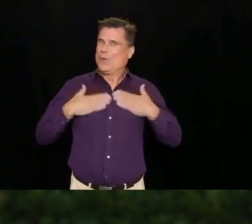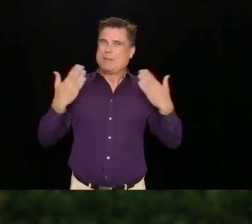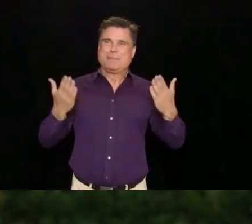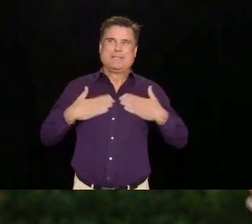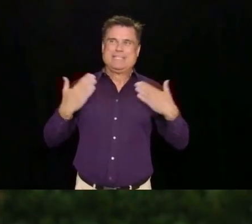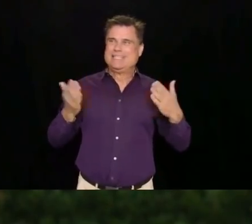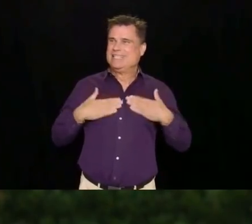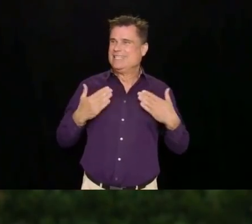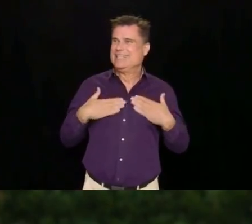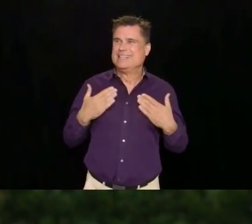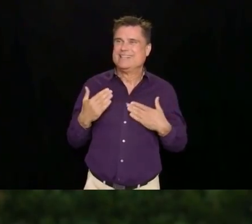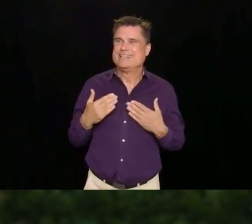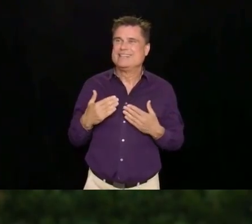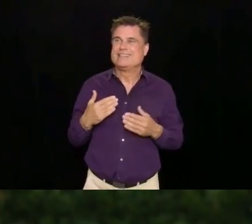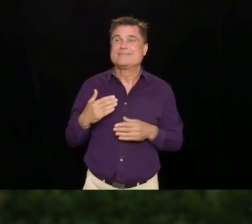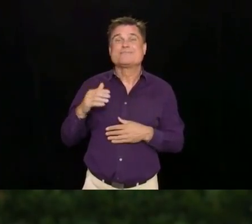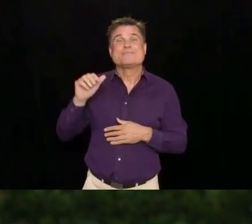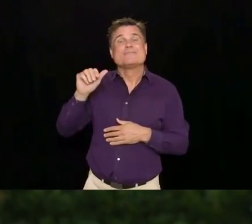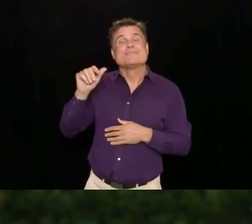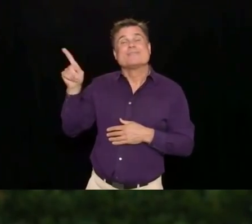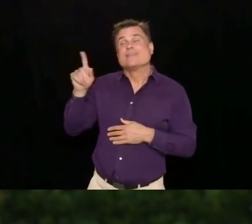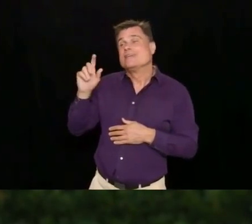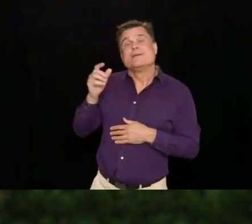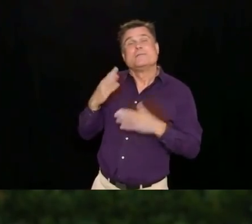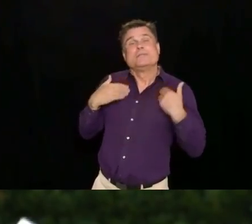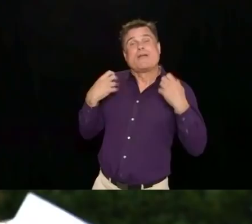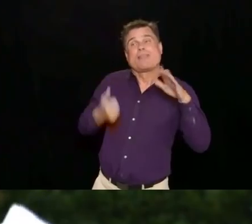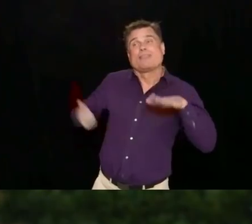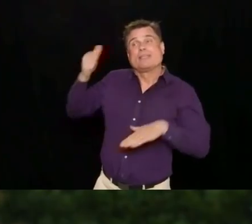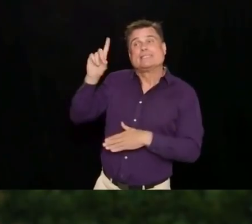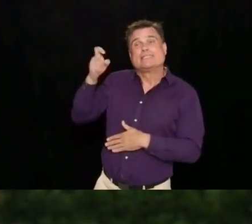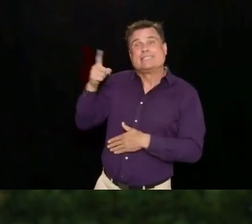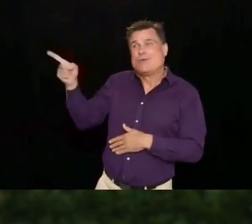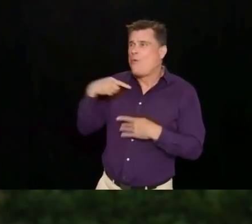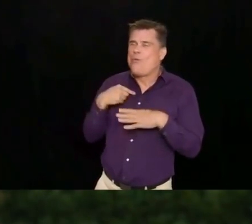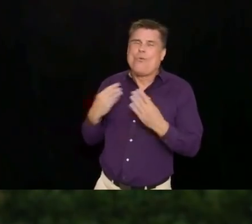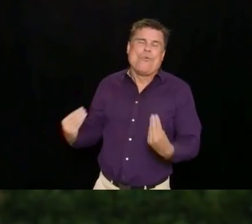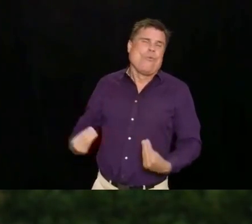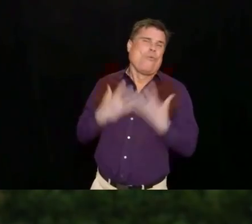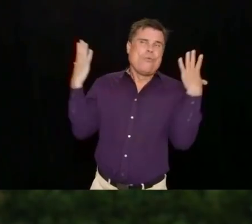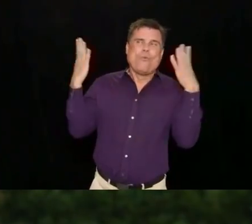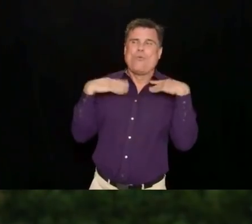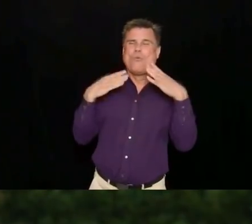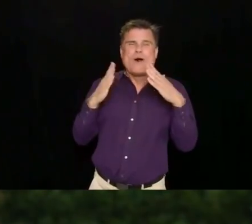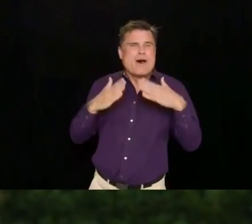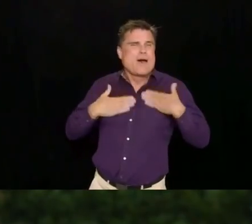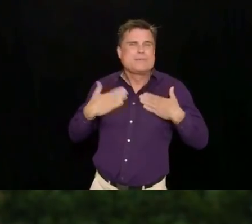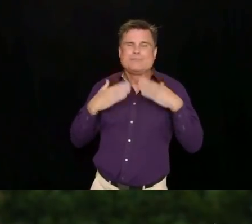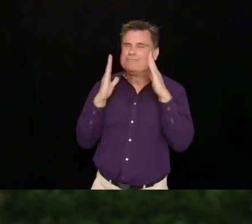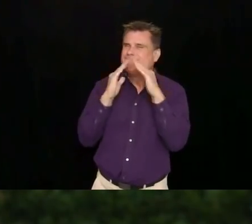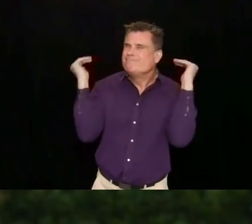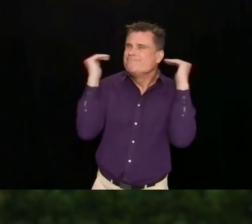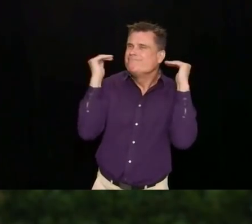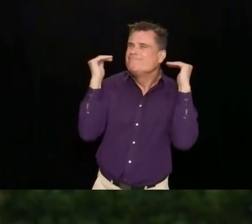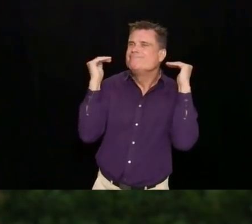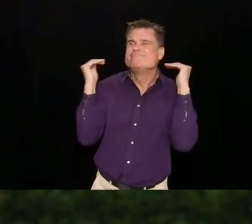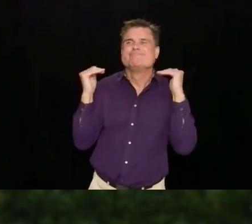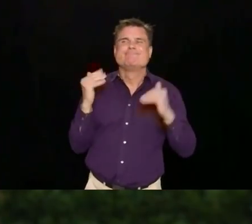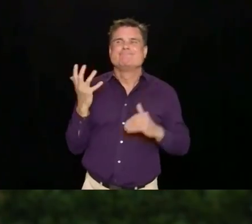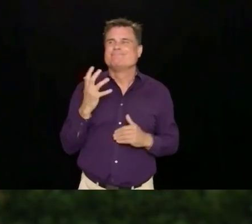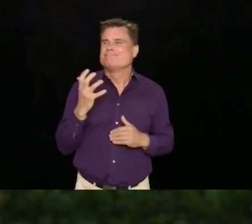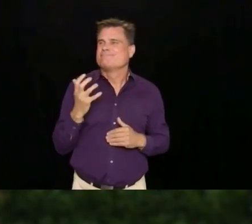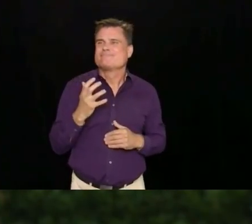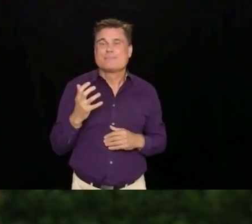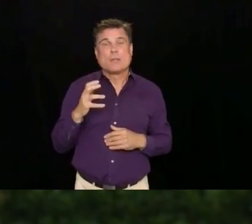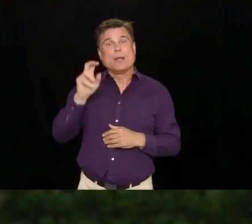and Adrian, I'm so glad you get to see it, because this smile is on the faces of everybody in Nelson, and no